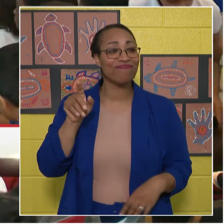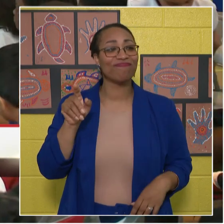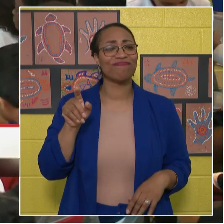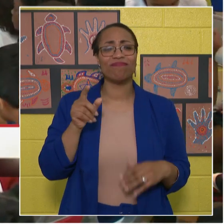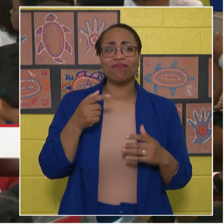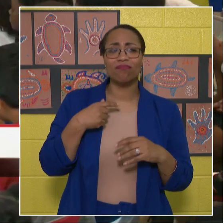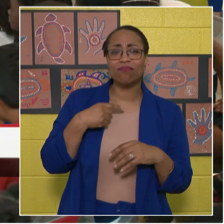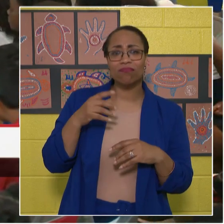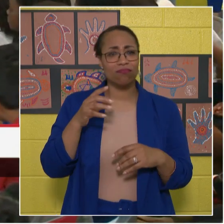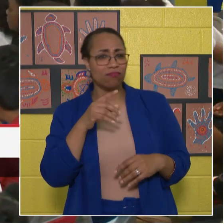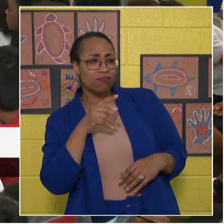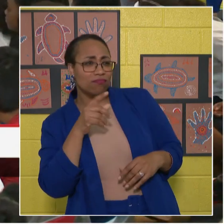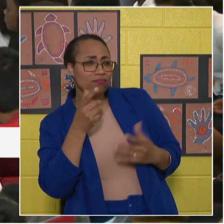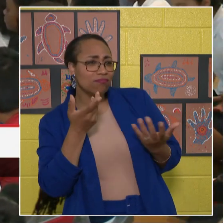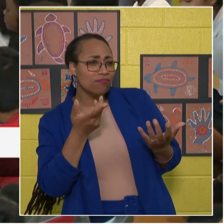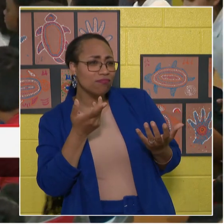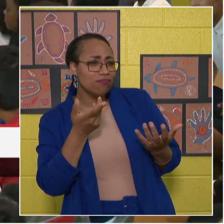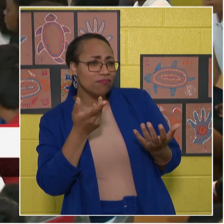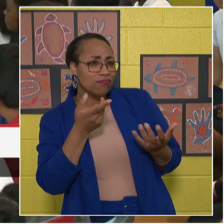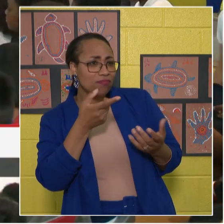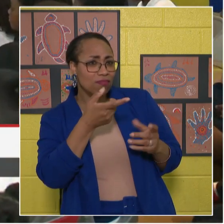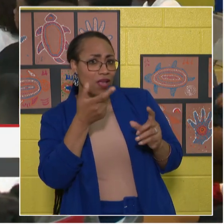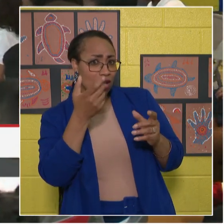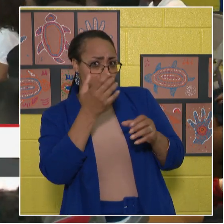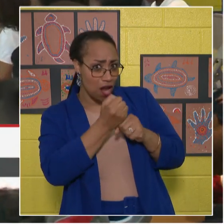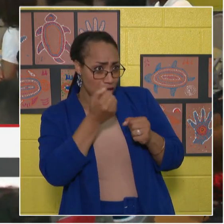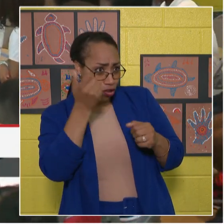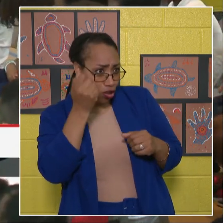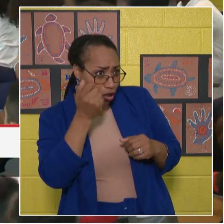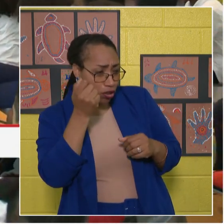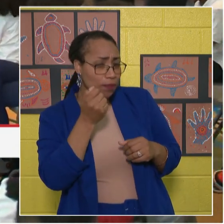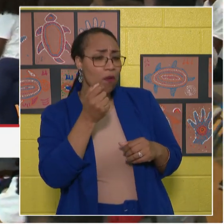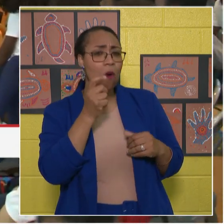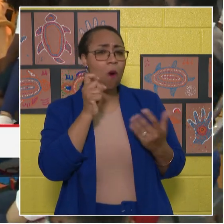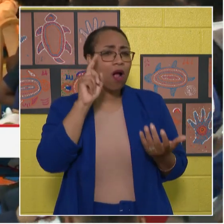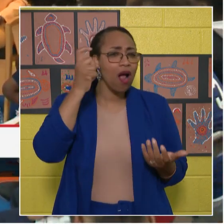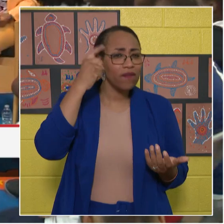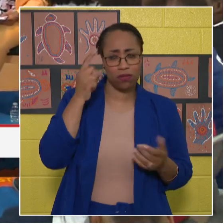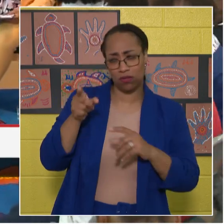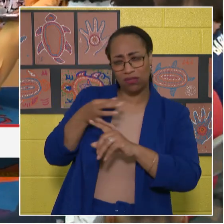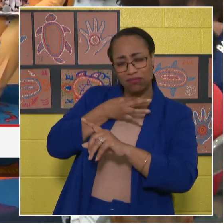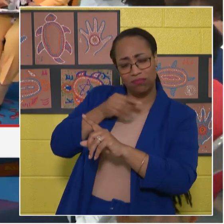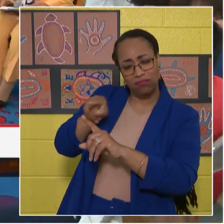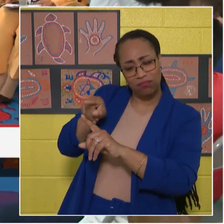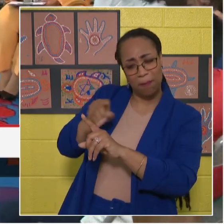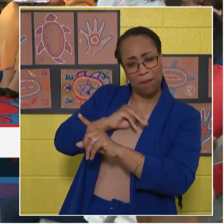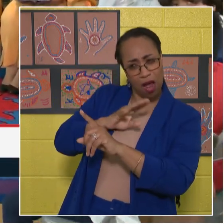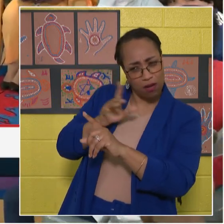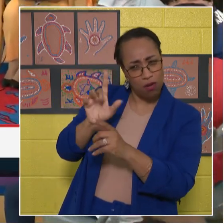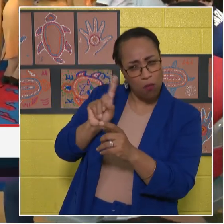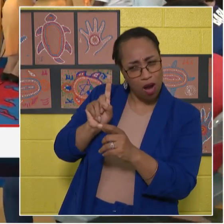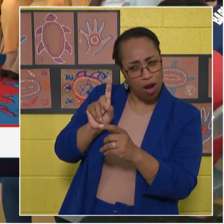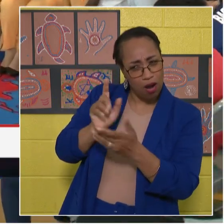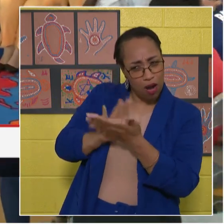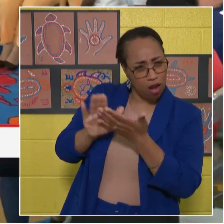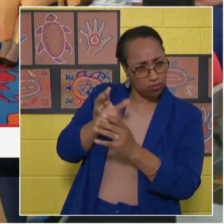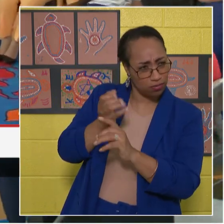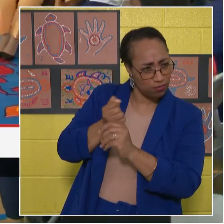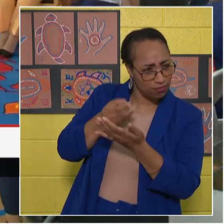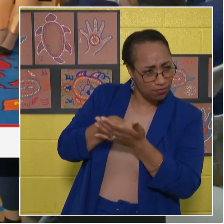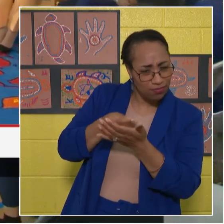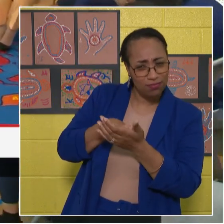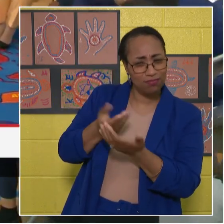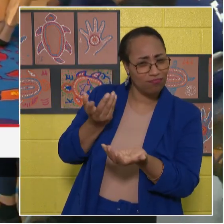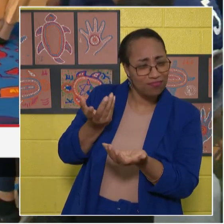get a scholarship or did you use government funds? Well, thank you for that question. And I think that is an outstanding aspiration, and